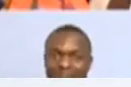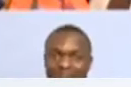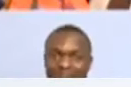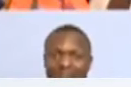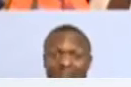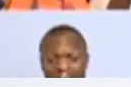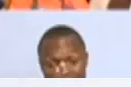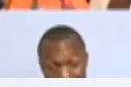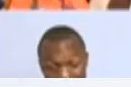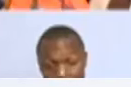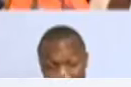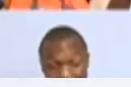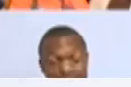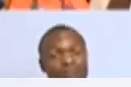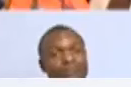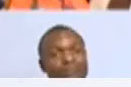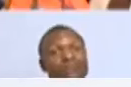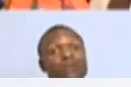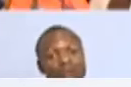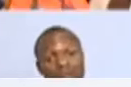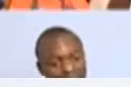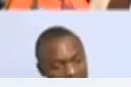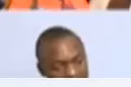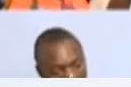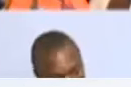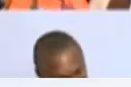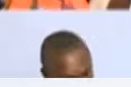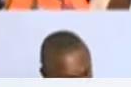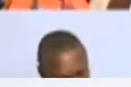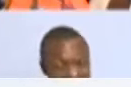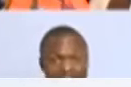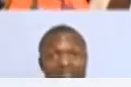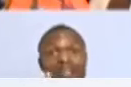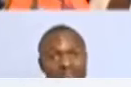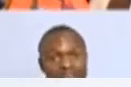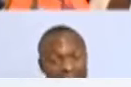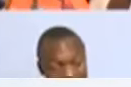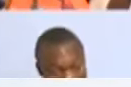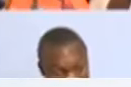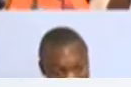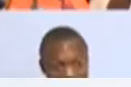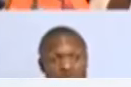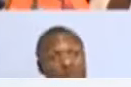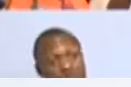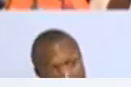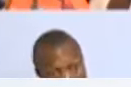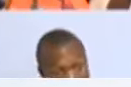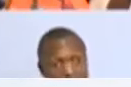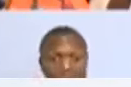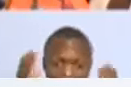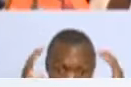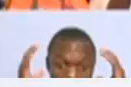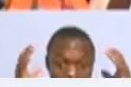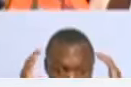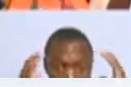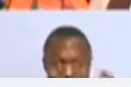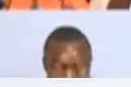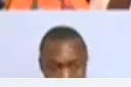Madam Speaker, let us work together in this area. You are all diplomats. All members of Parliament are